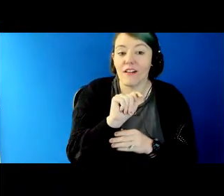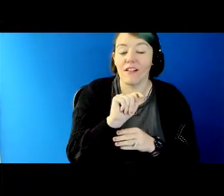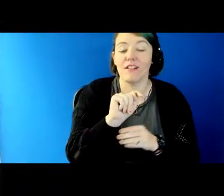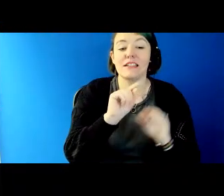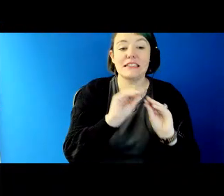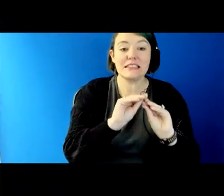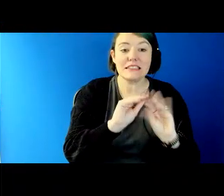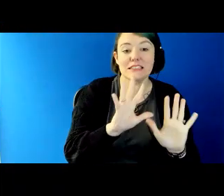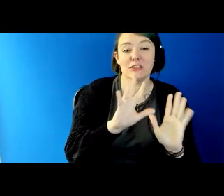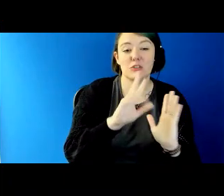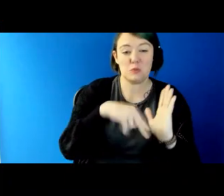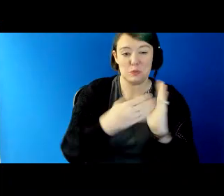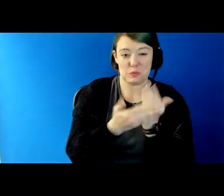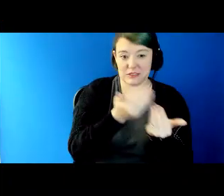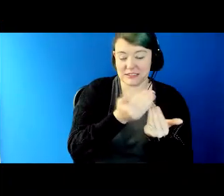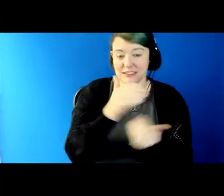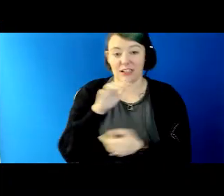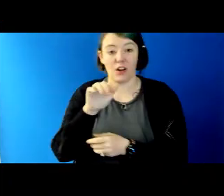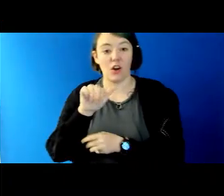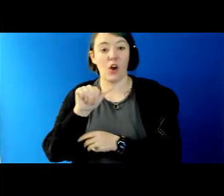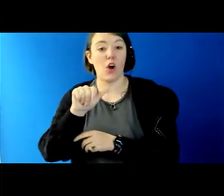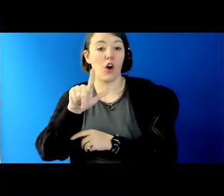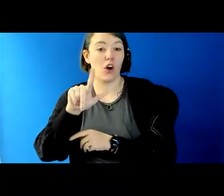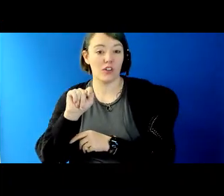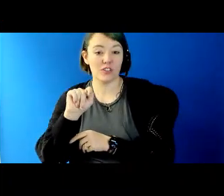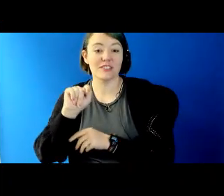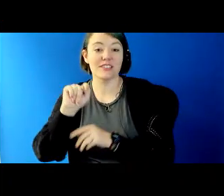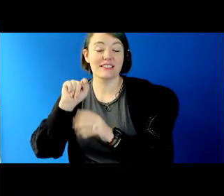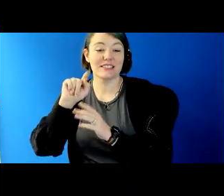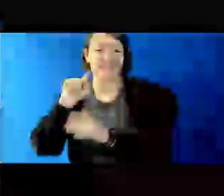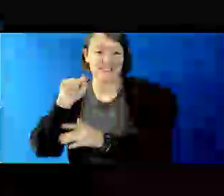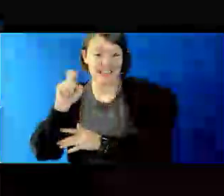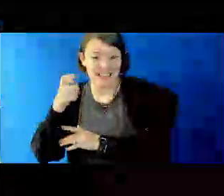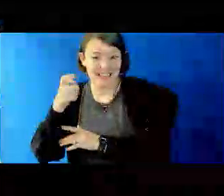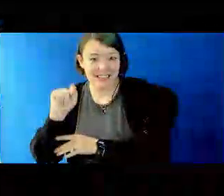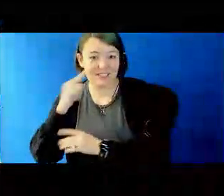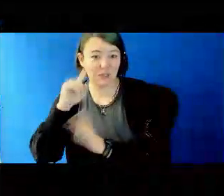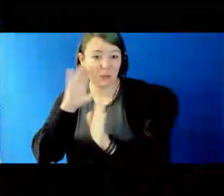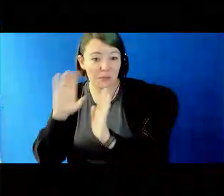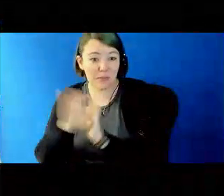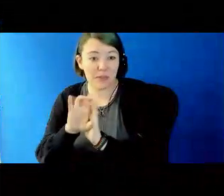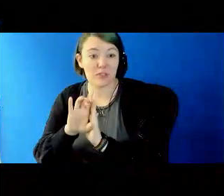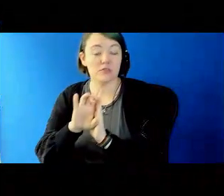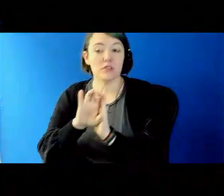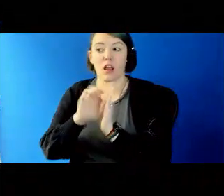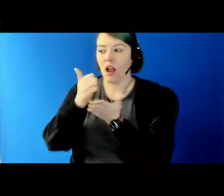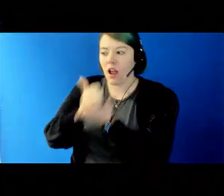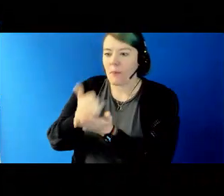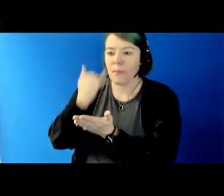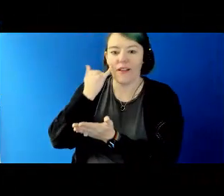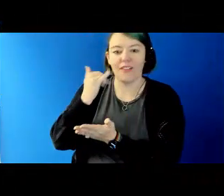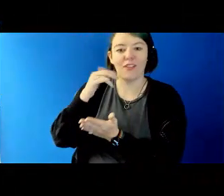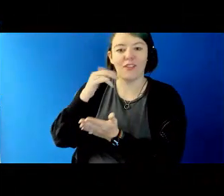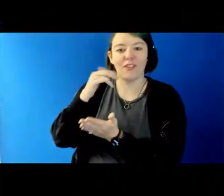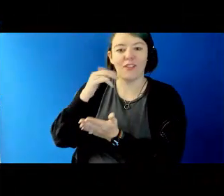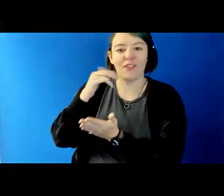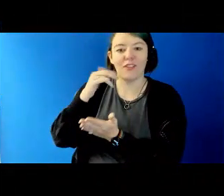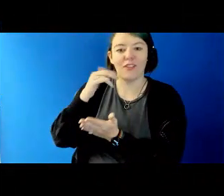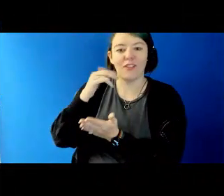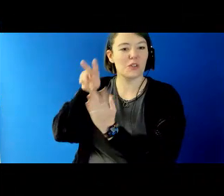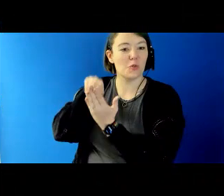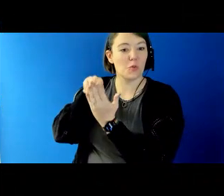or navigating with limited bandwidth. So when we design with accessibility in mind from the start, we reduce the need